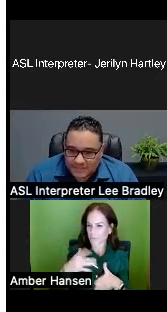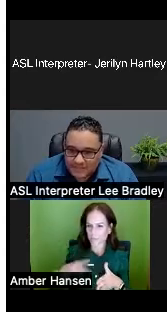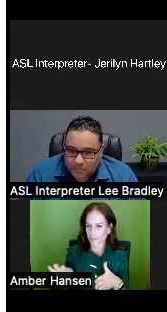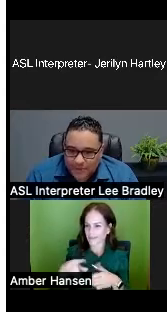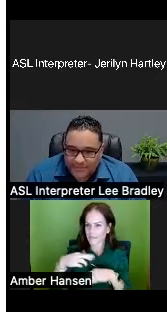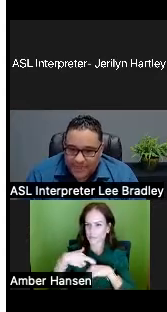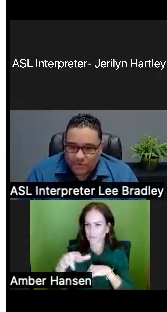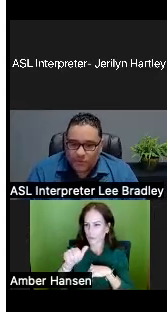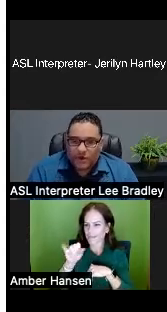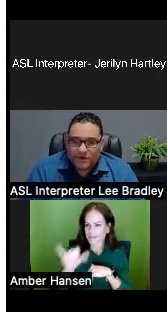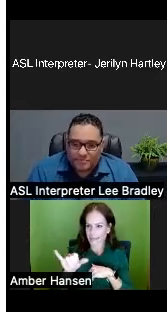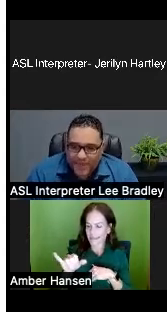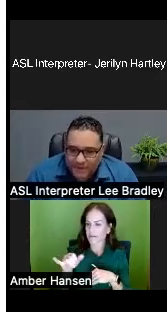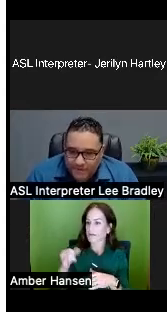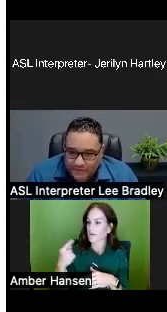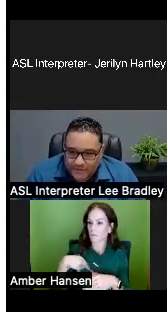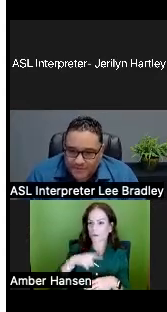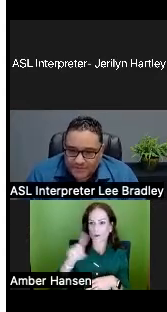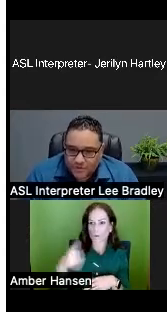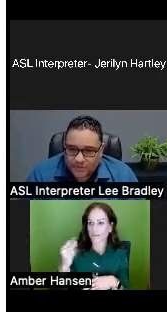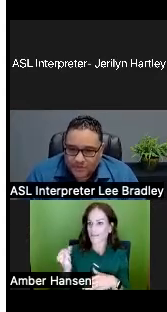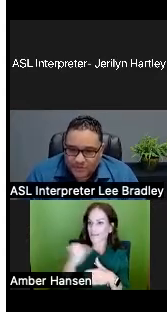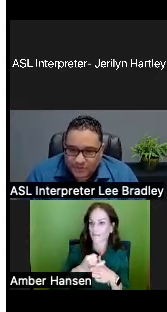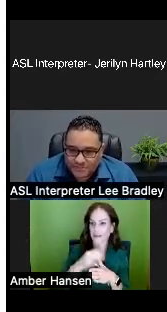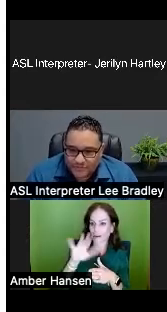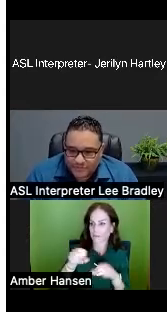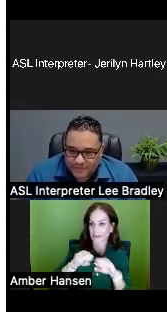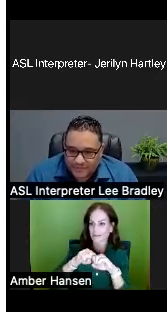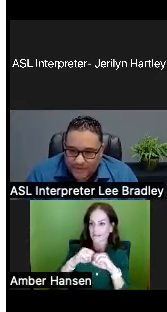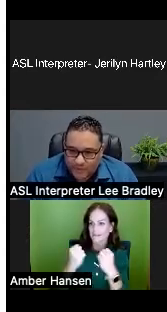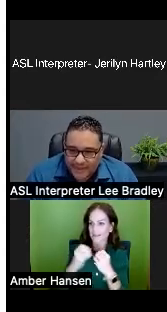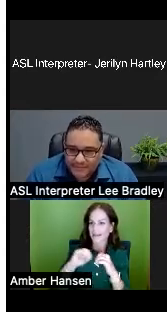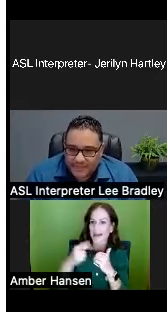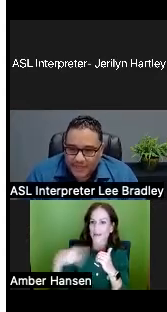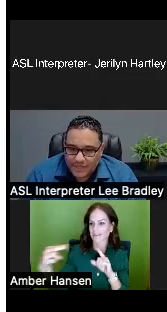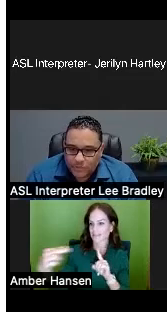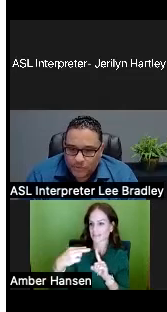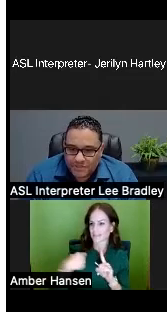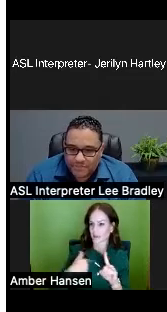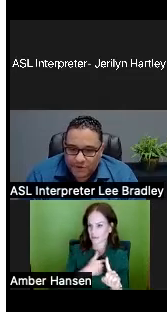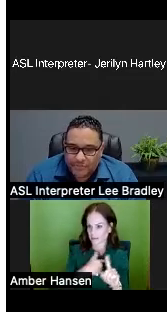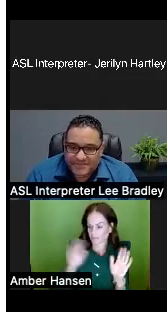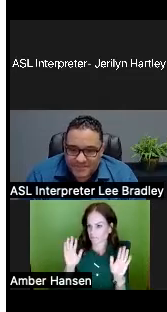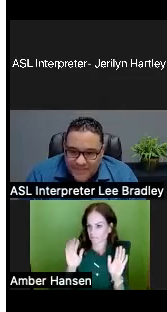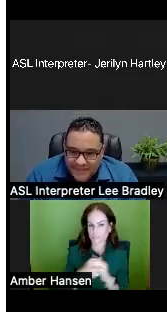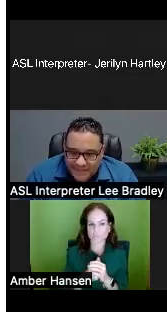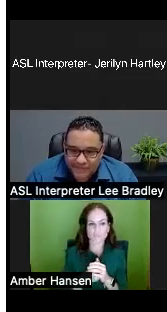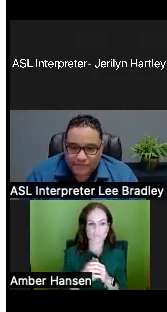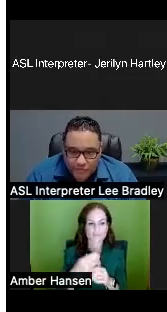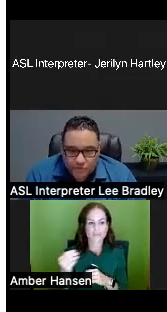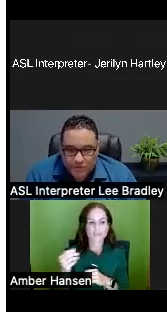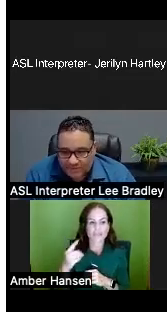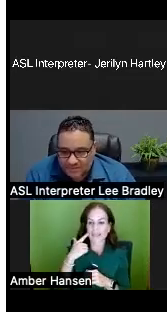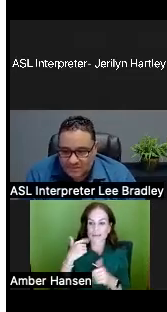implies in some way that we are impaired. So we don't refer ourselves that way. We're only impaired by society and